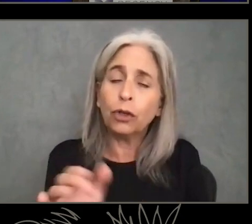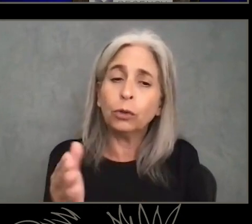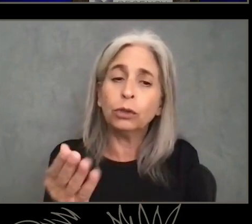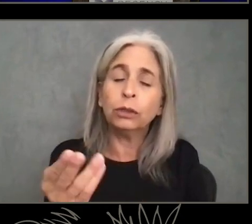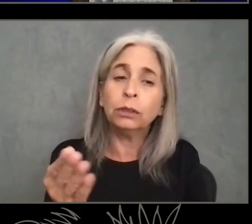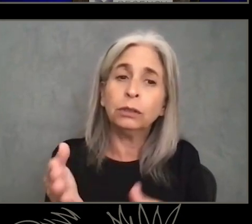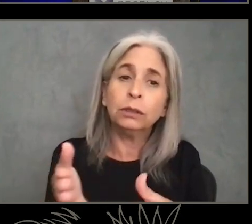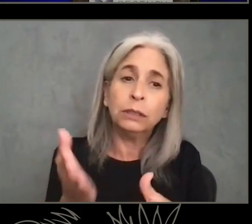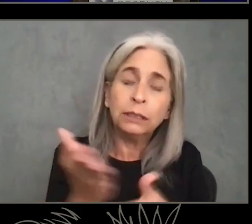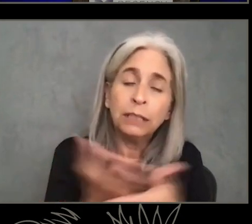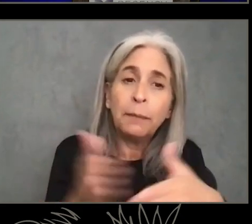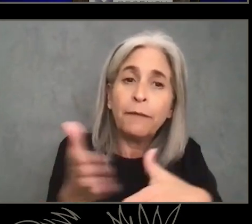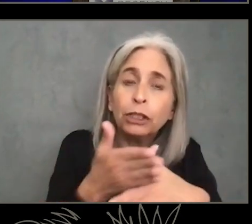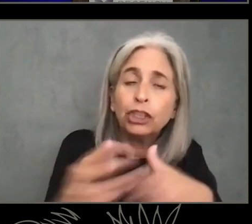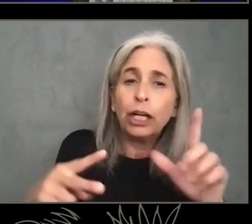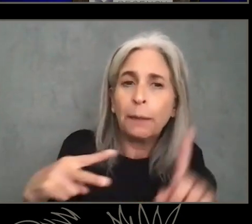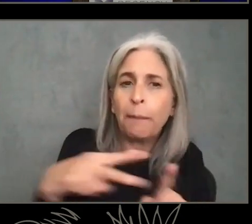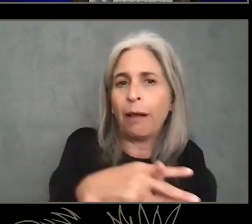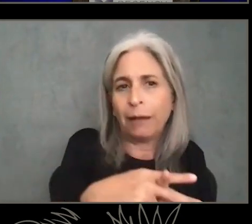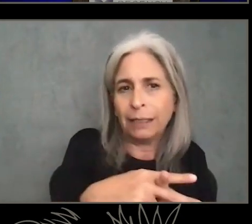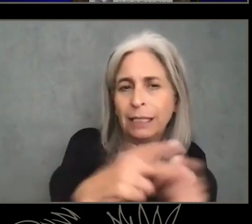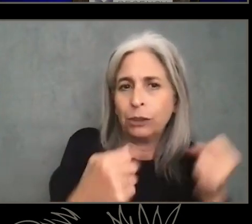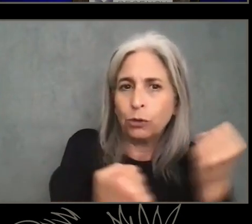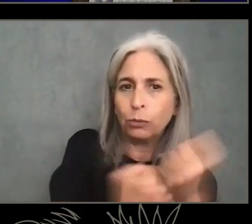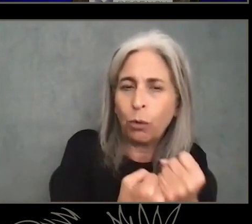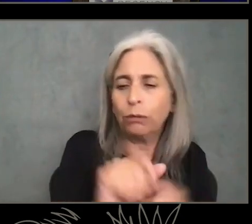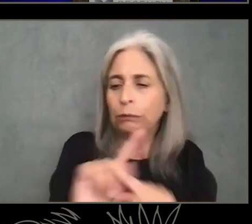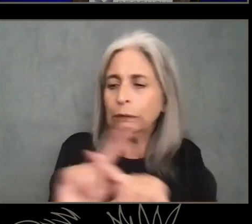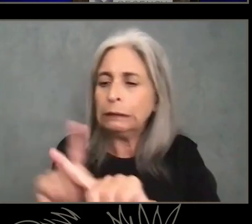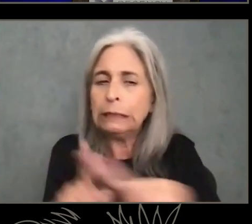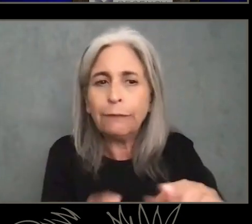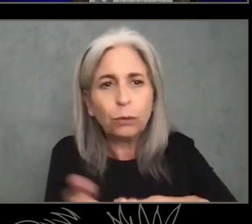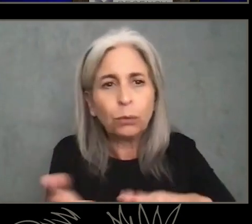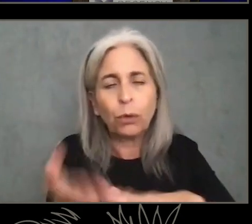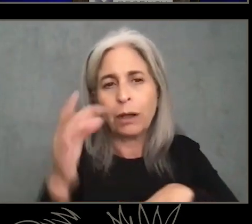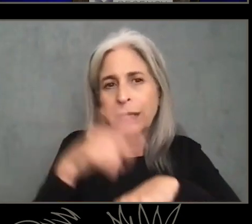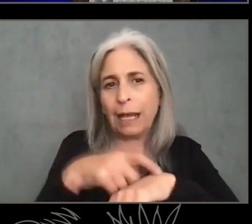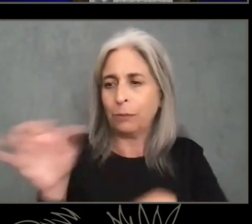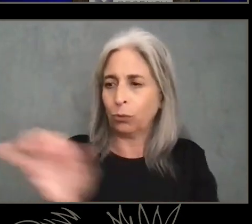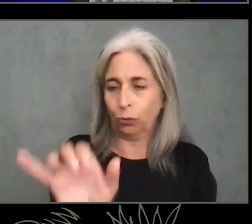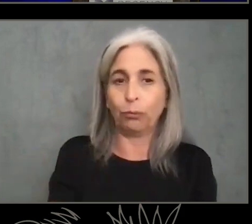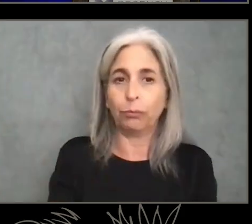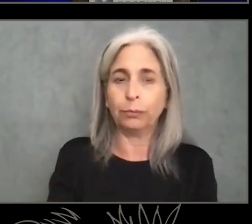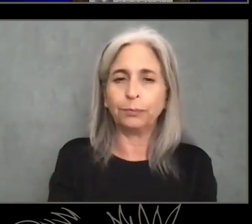shared plugins and support these some of the different runtimes.